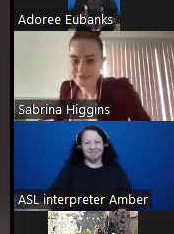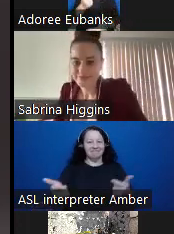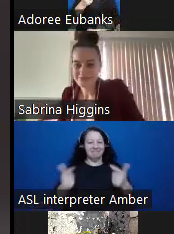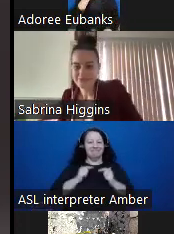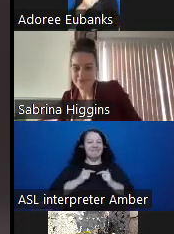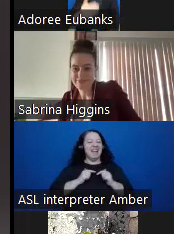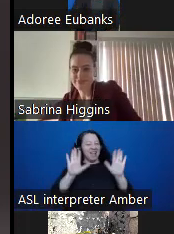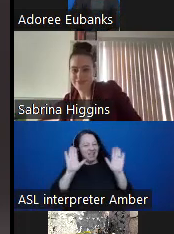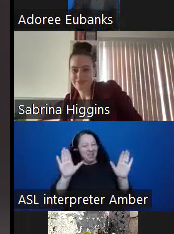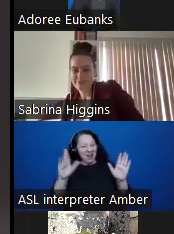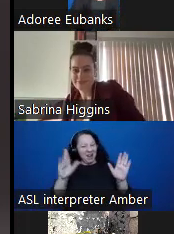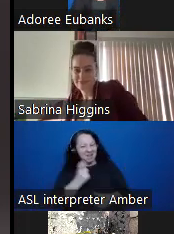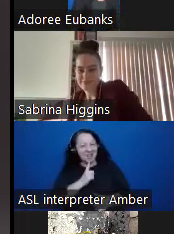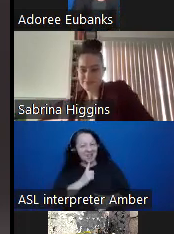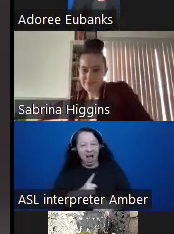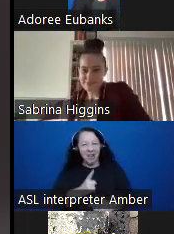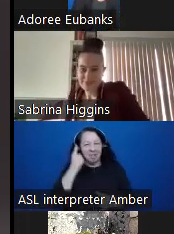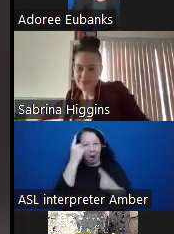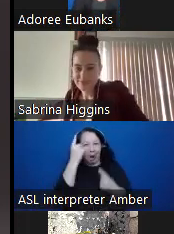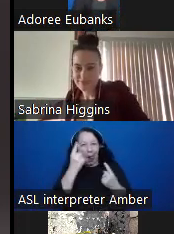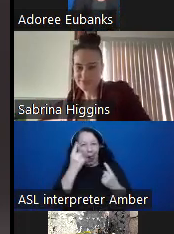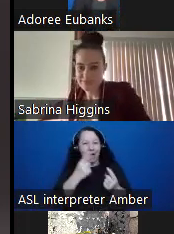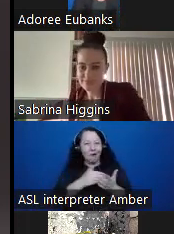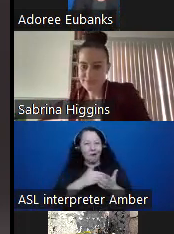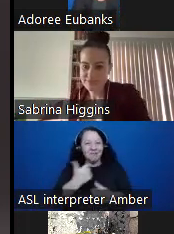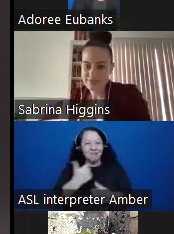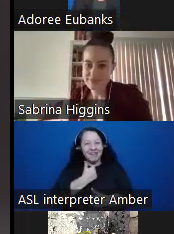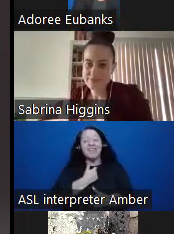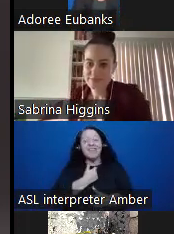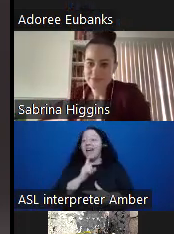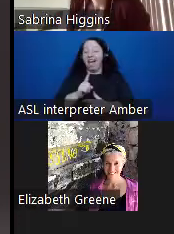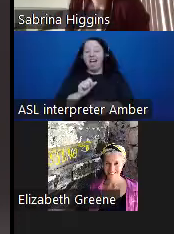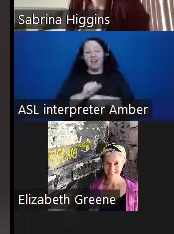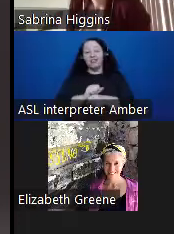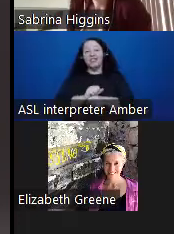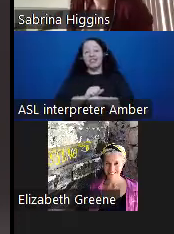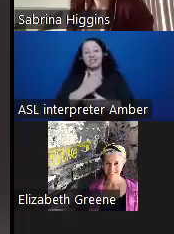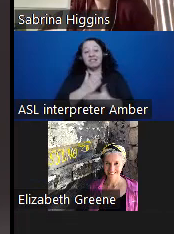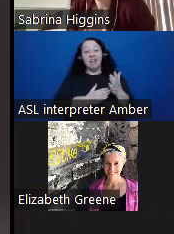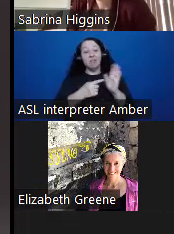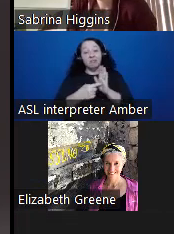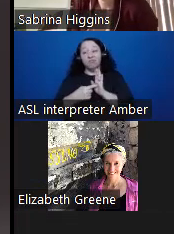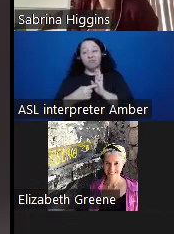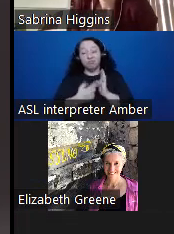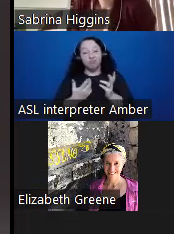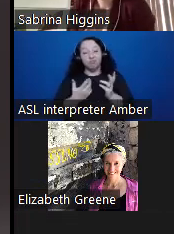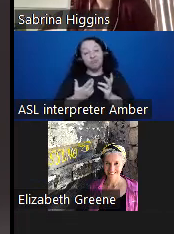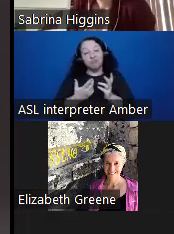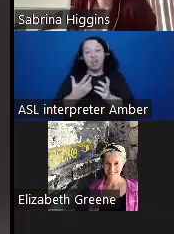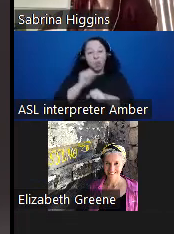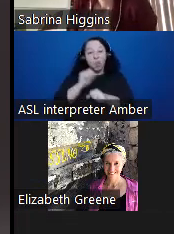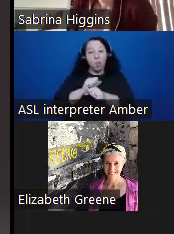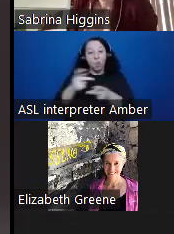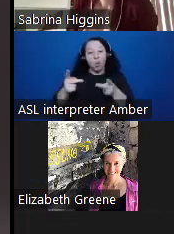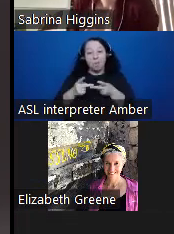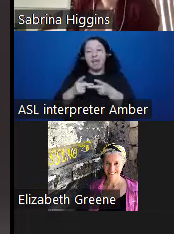thinking about quite a bit as well, because there are instances of workshops that seem to be also houses, right? So they're